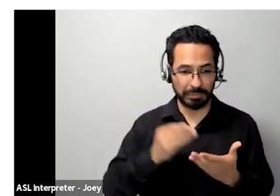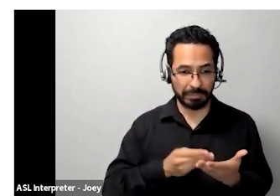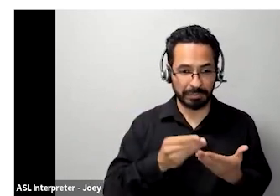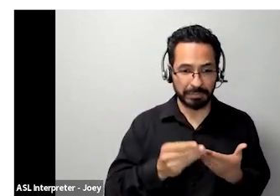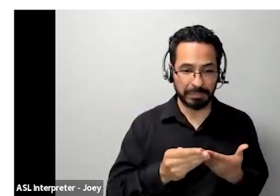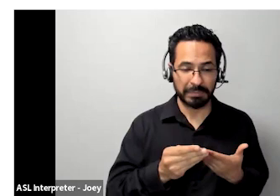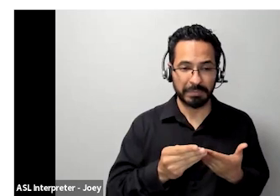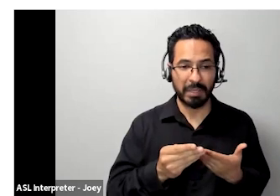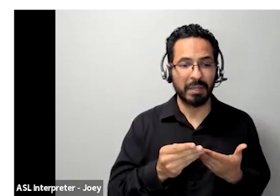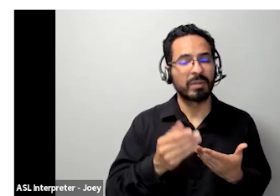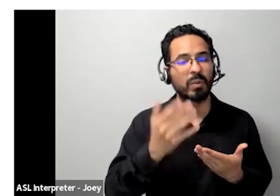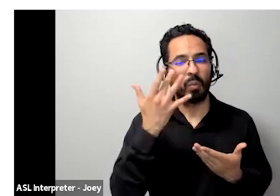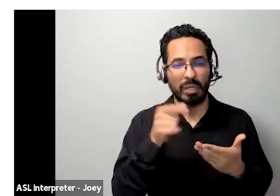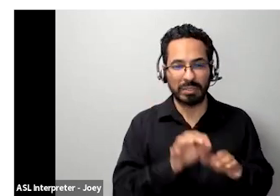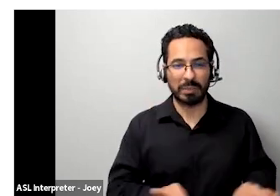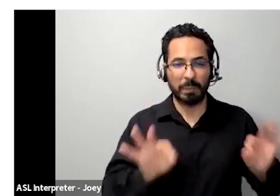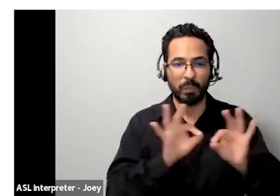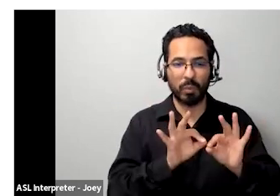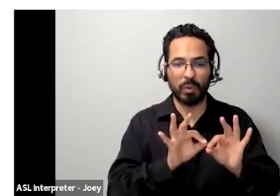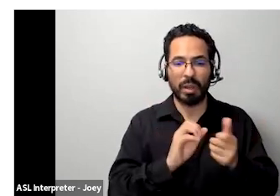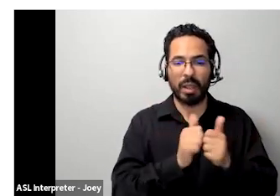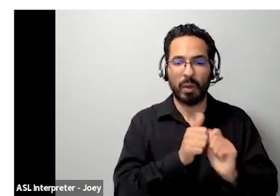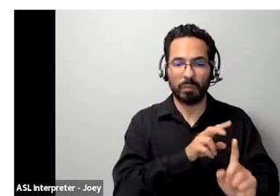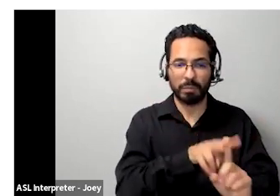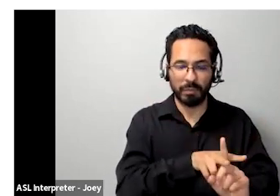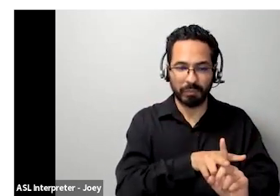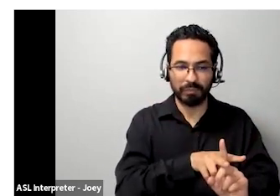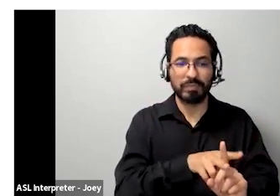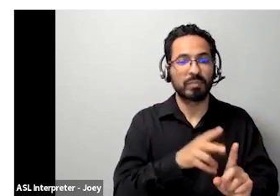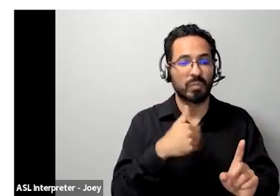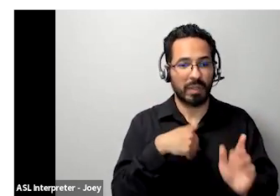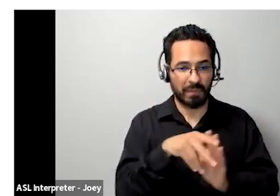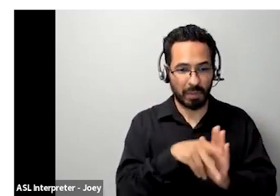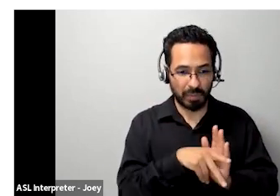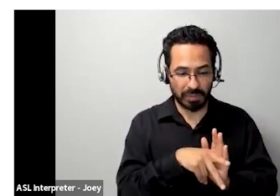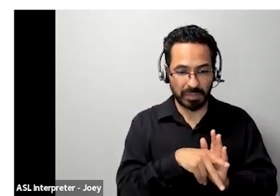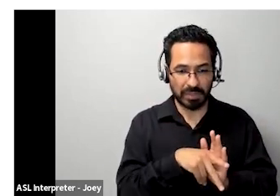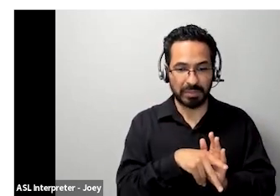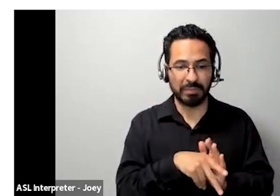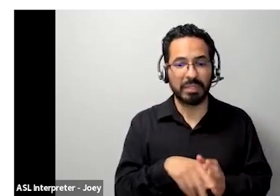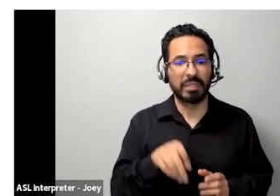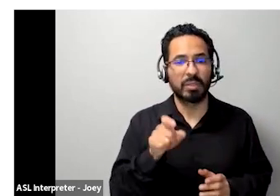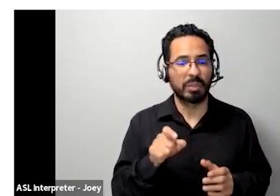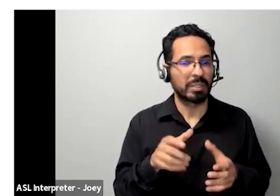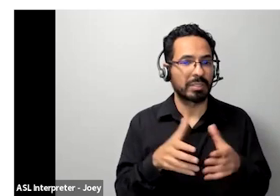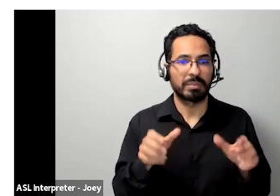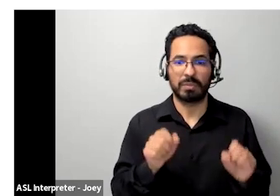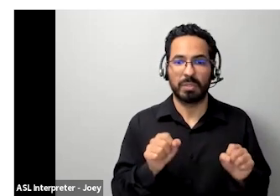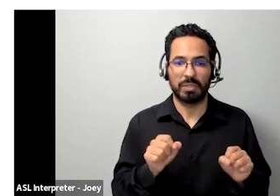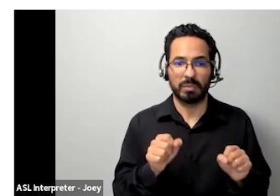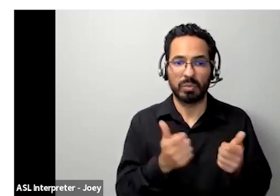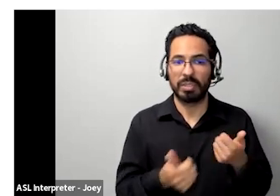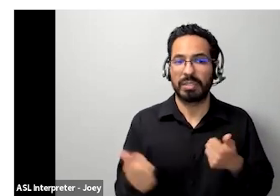given what are we applying this to, you've got a policy, then you really need, as much as possible,